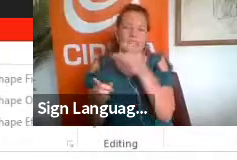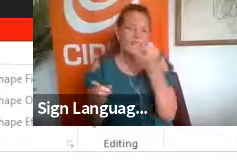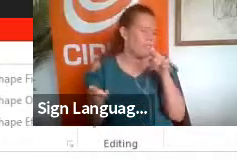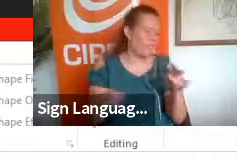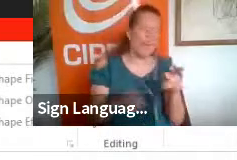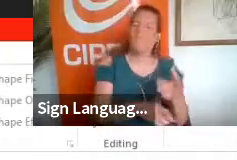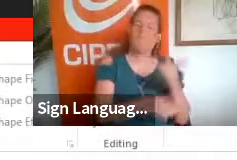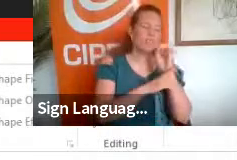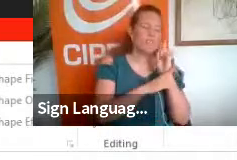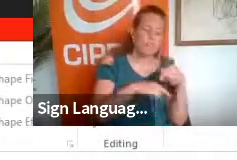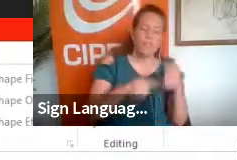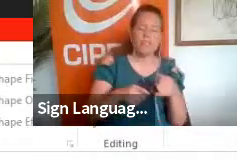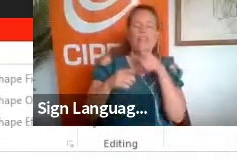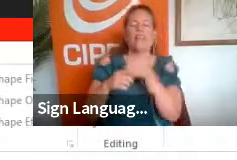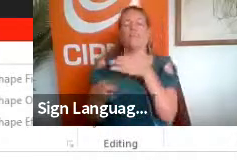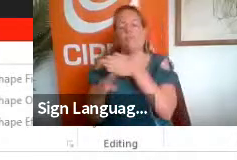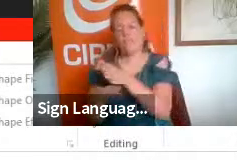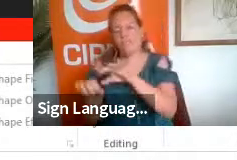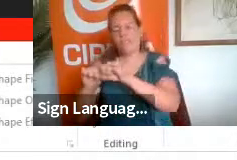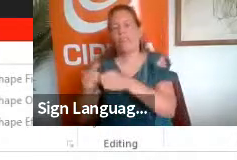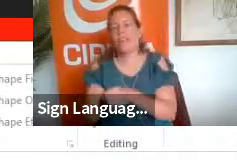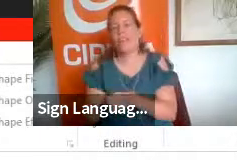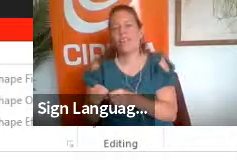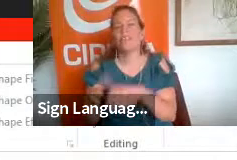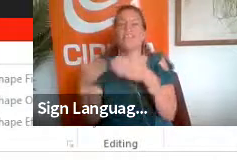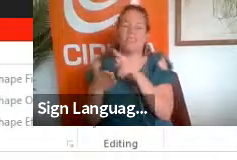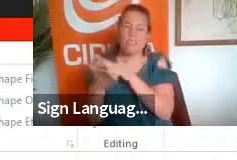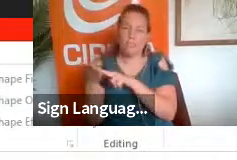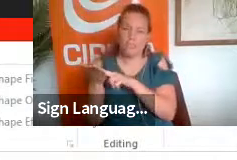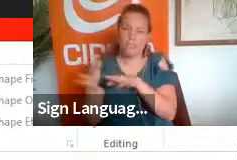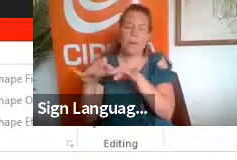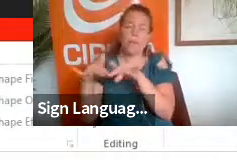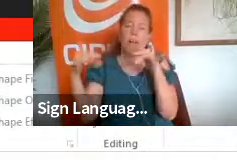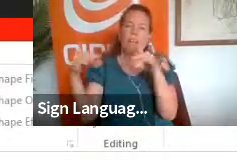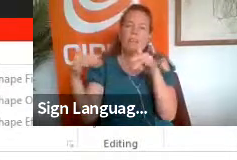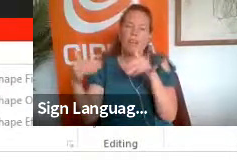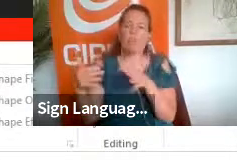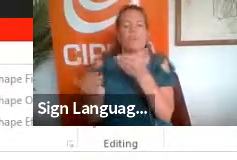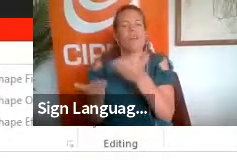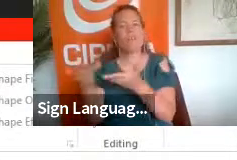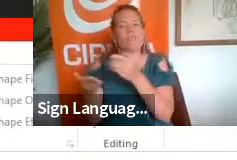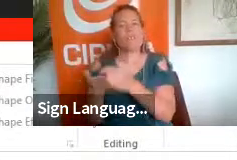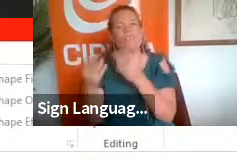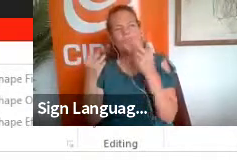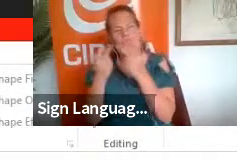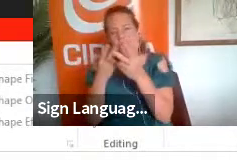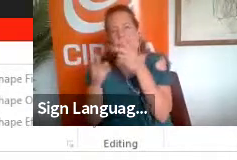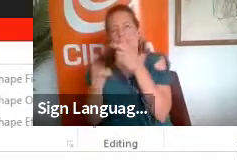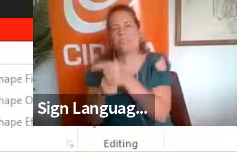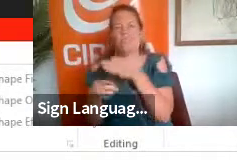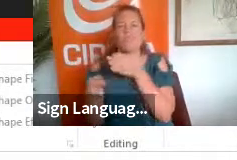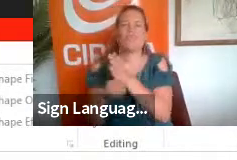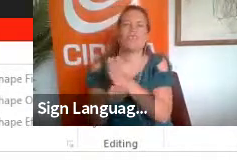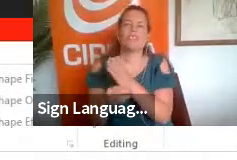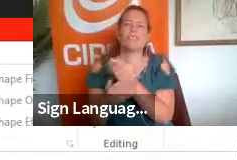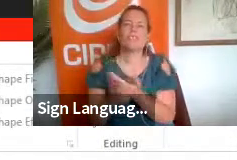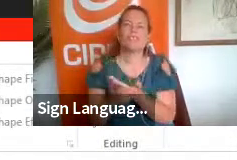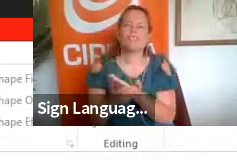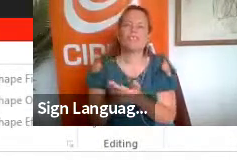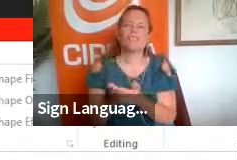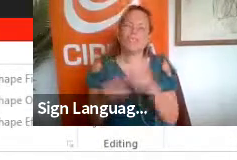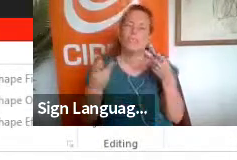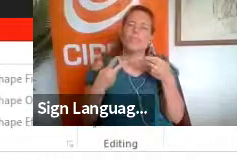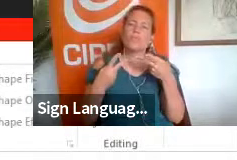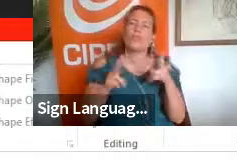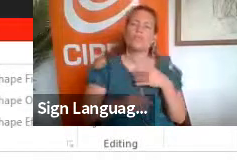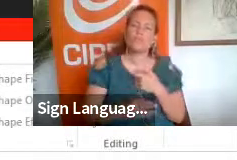platform, or you need avenues that can help you to seek justice. So to start off, just to briefly